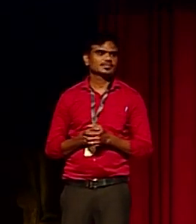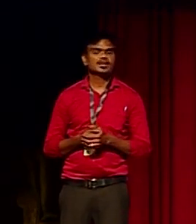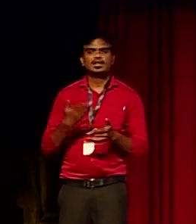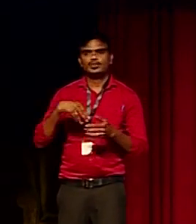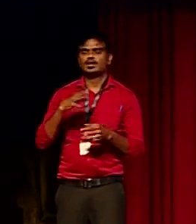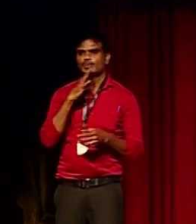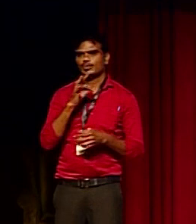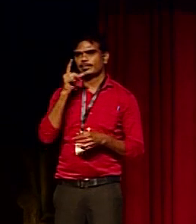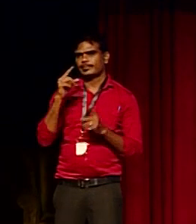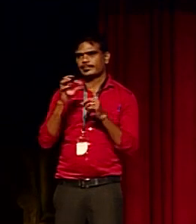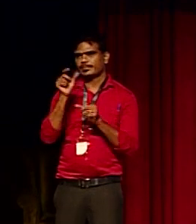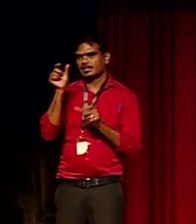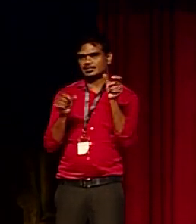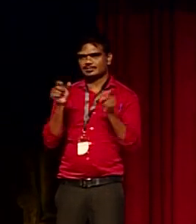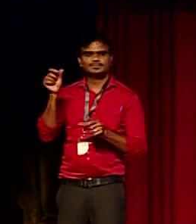So it's really the person.